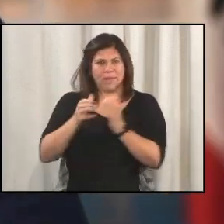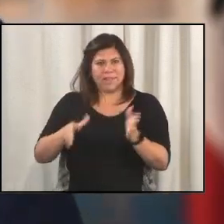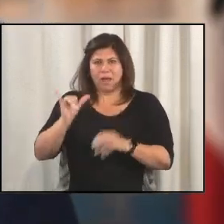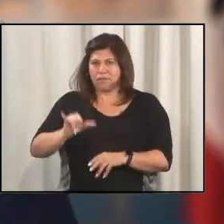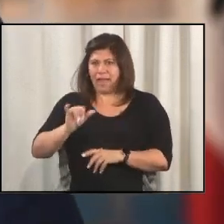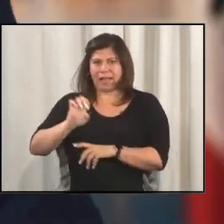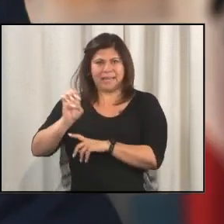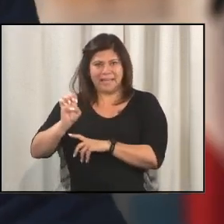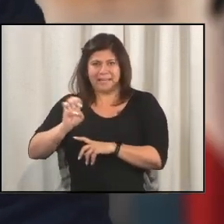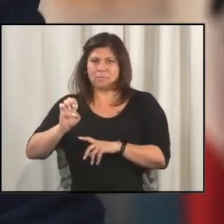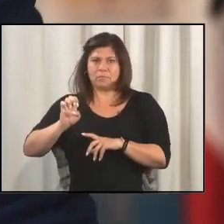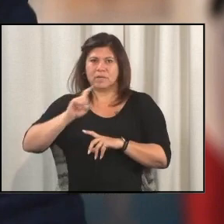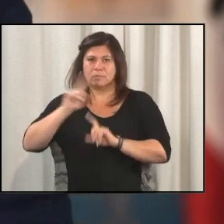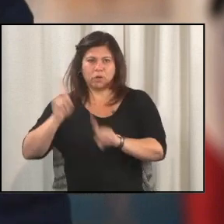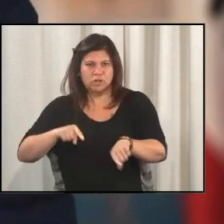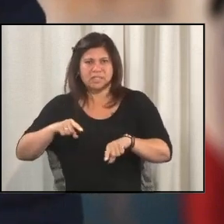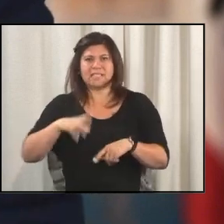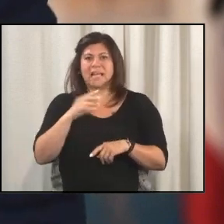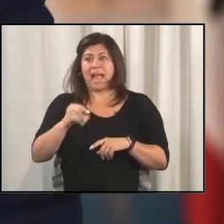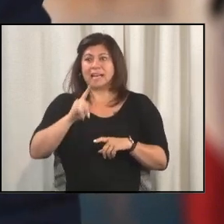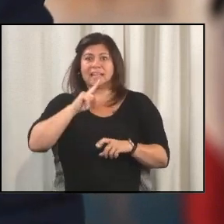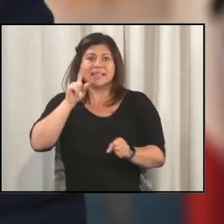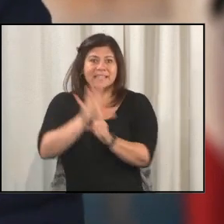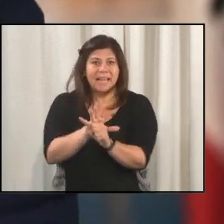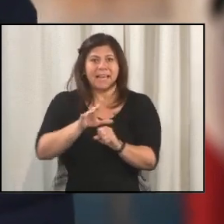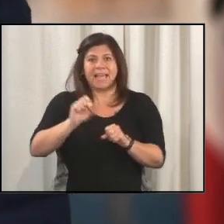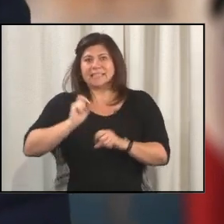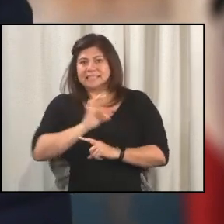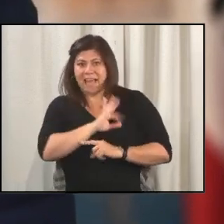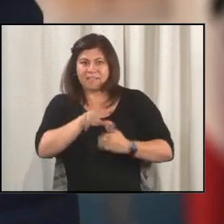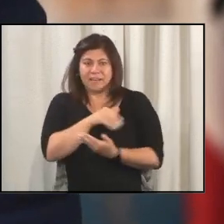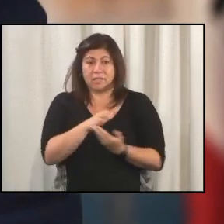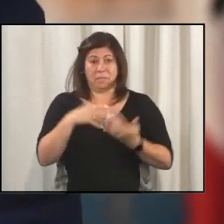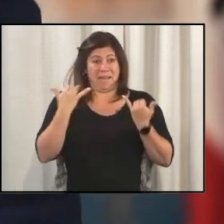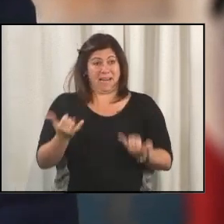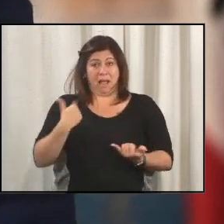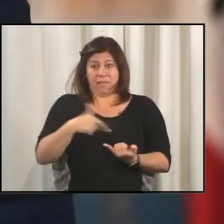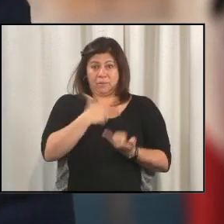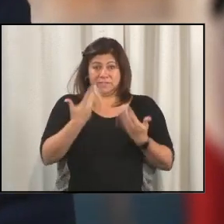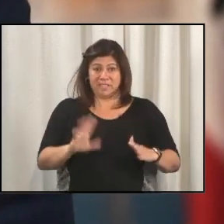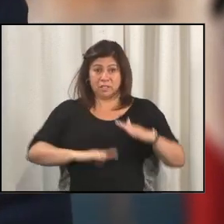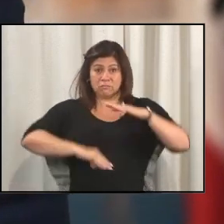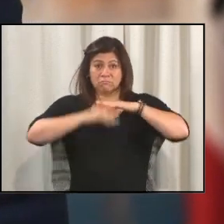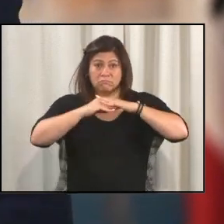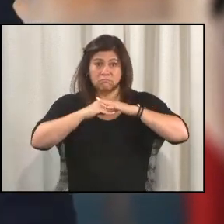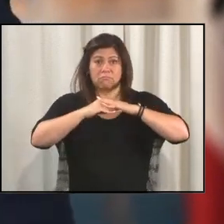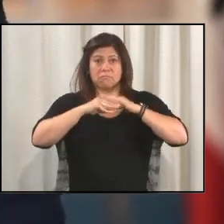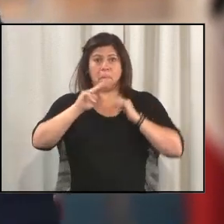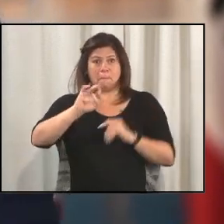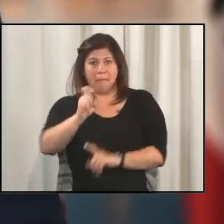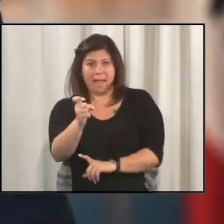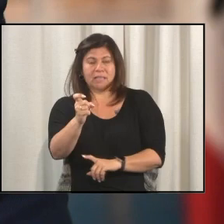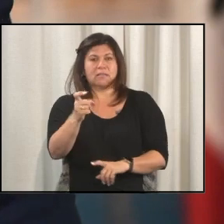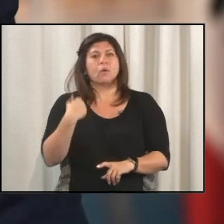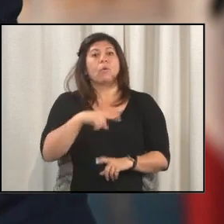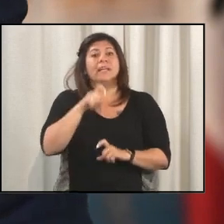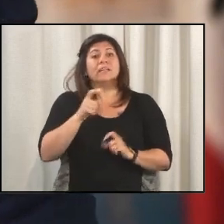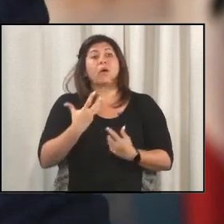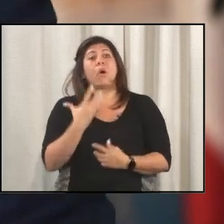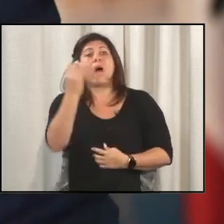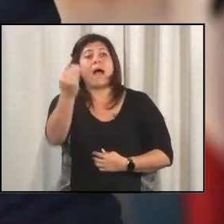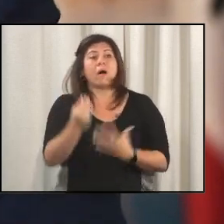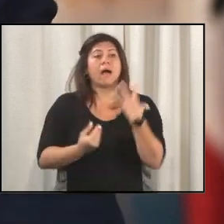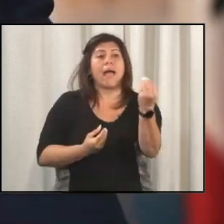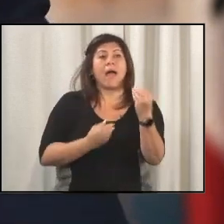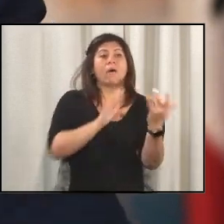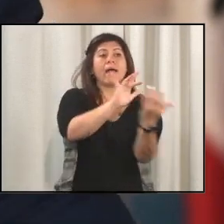emergency, dedicated staff, and focus. And now that we've reached the maximum, we need to go out and advocate on the